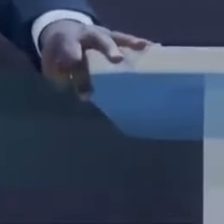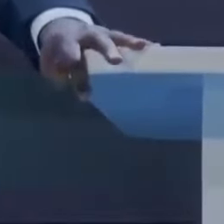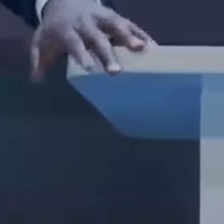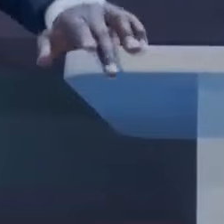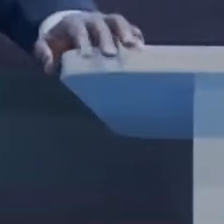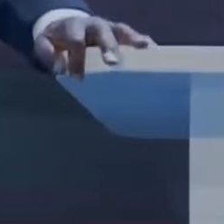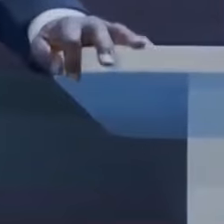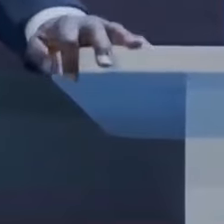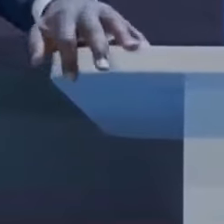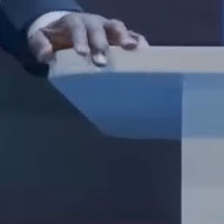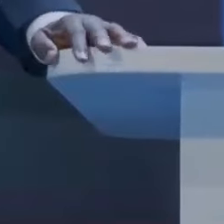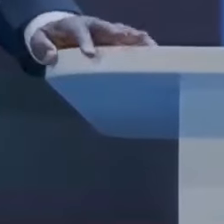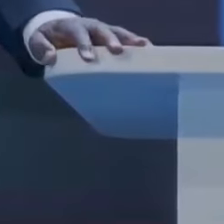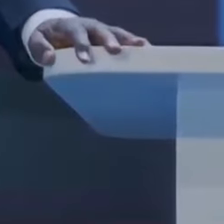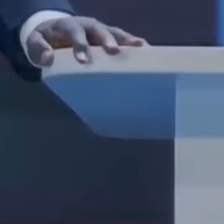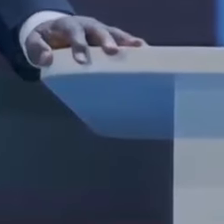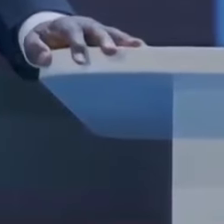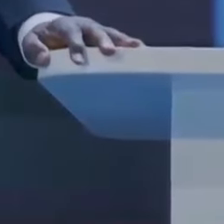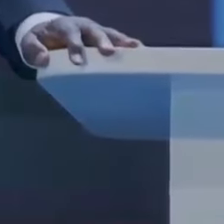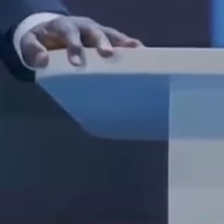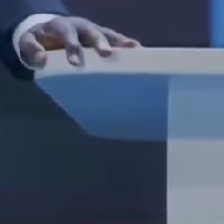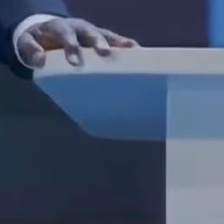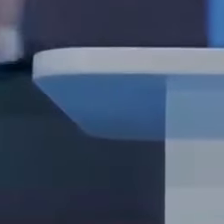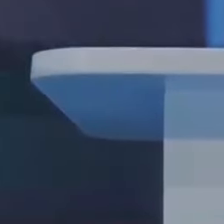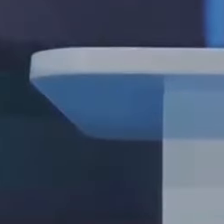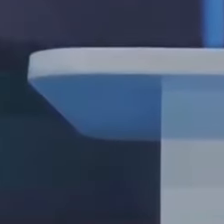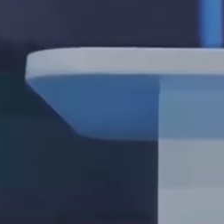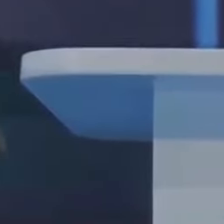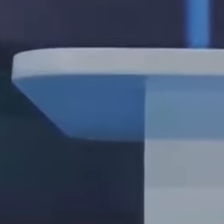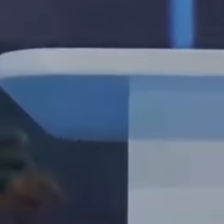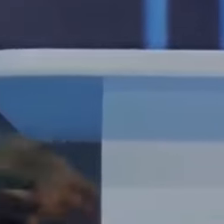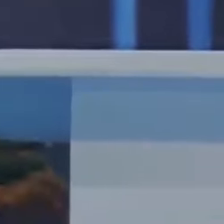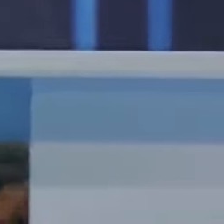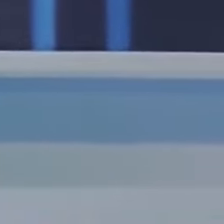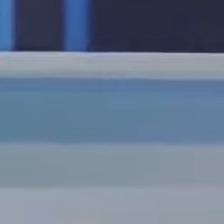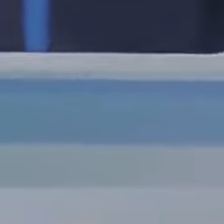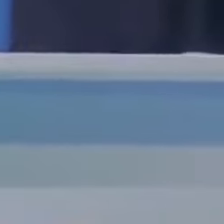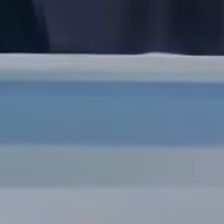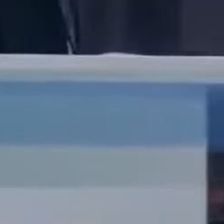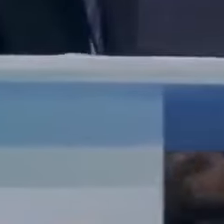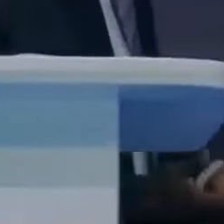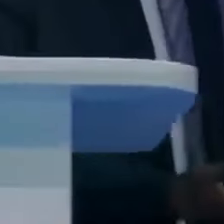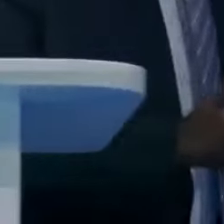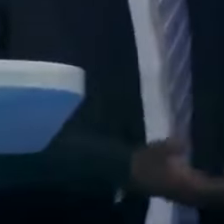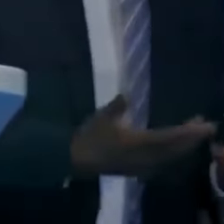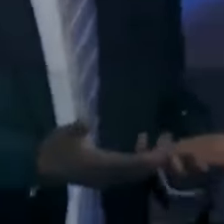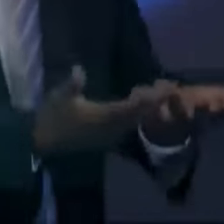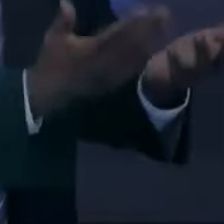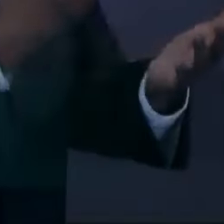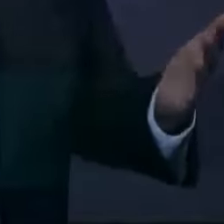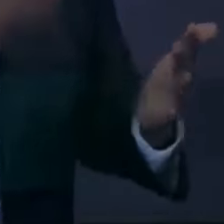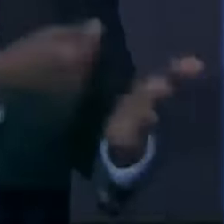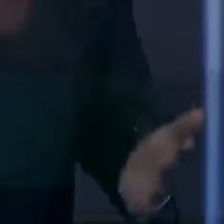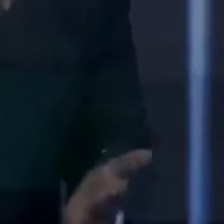believer's inheritance that only comes from heaven, they still go to Satan, they still go to idol worship, they still go